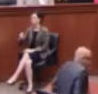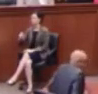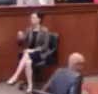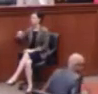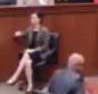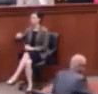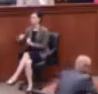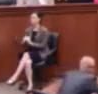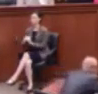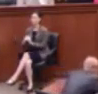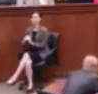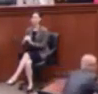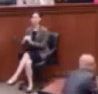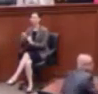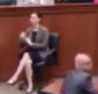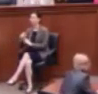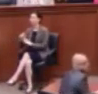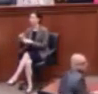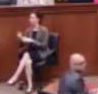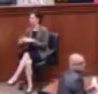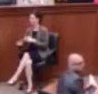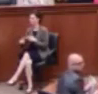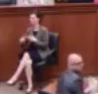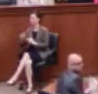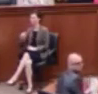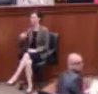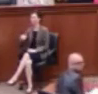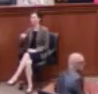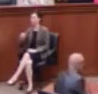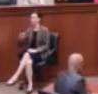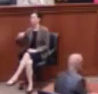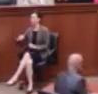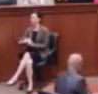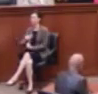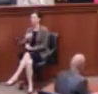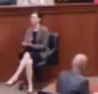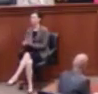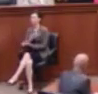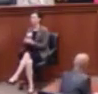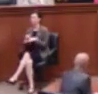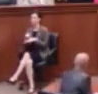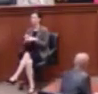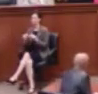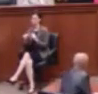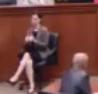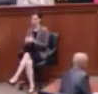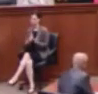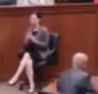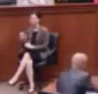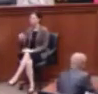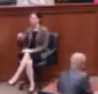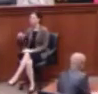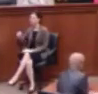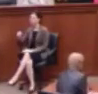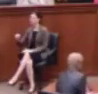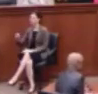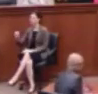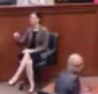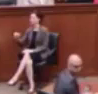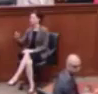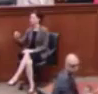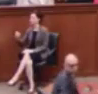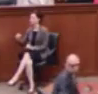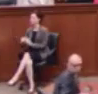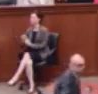Education's Next Horizon, Kathy Smith with Louisiana School Counseling Association, and Ethan Melanson with the Baton Rouge